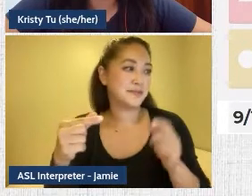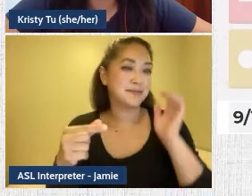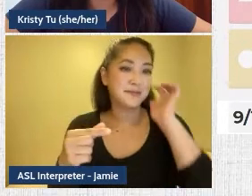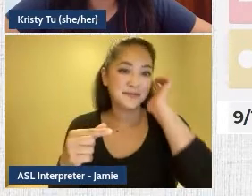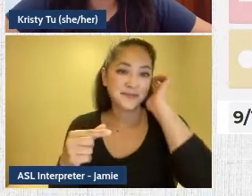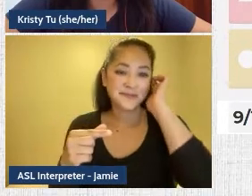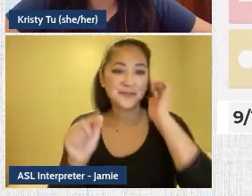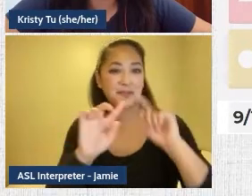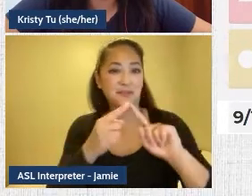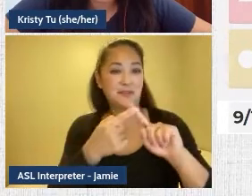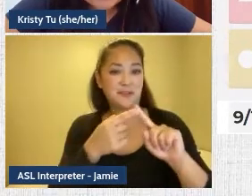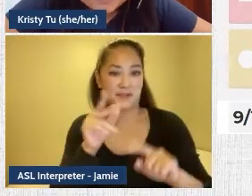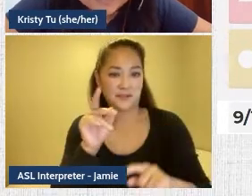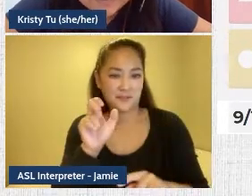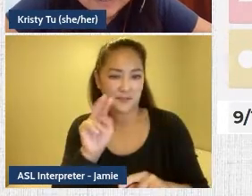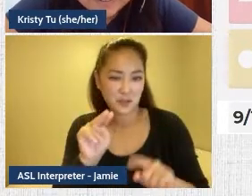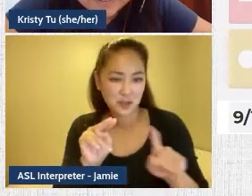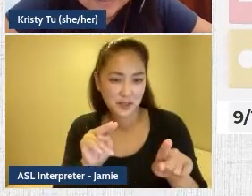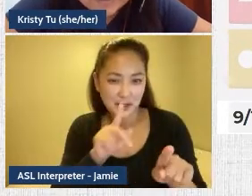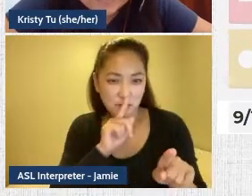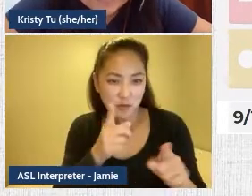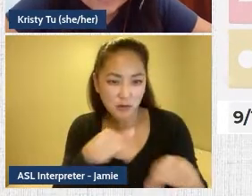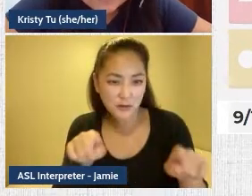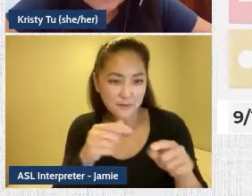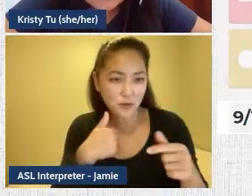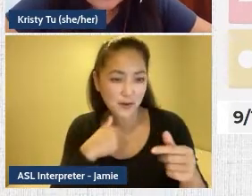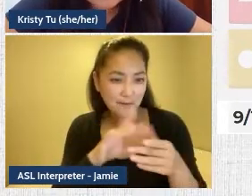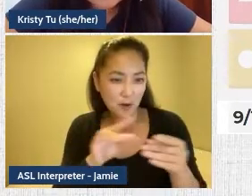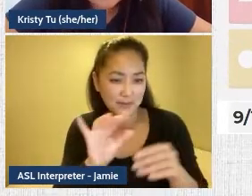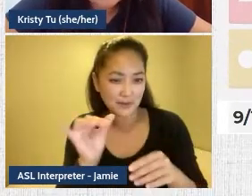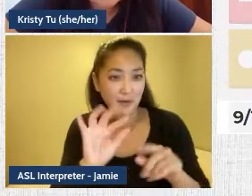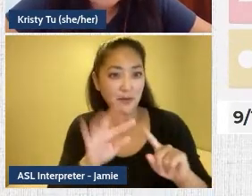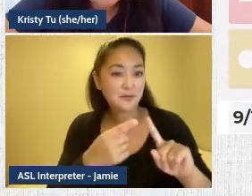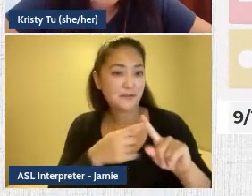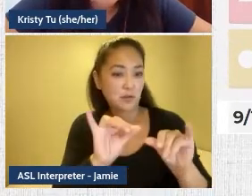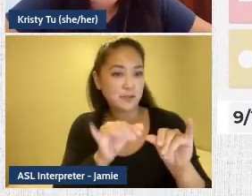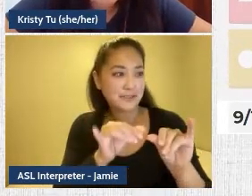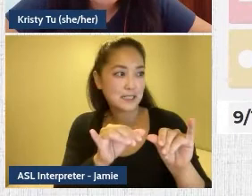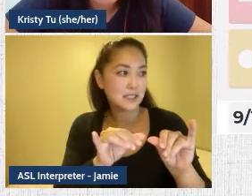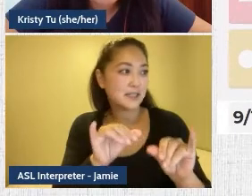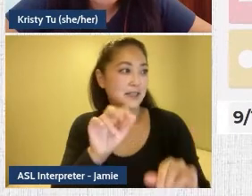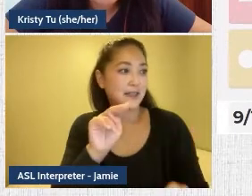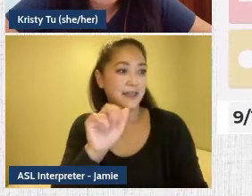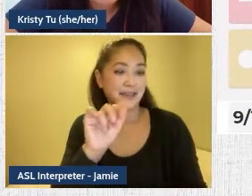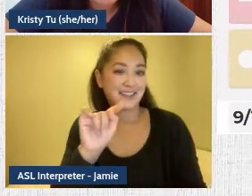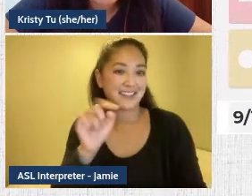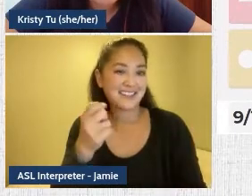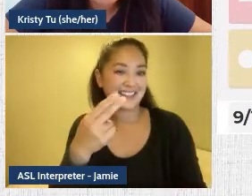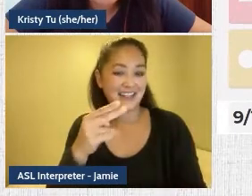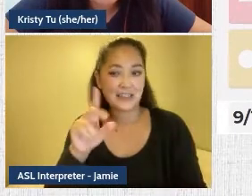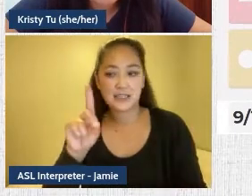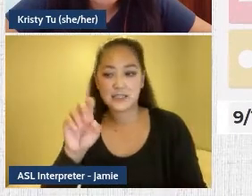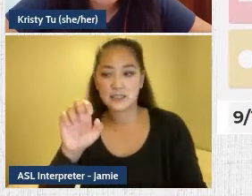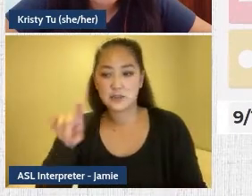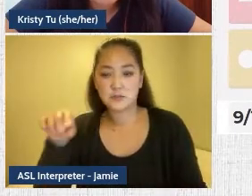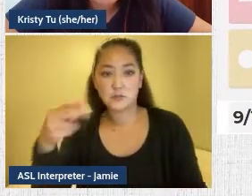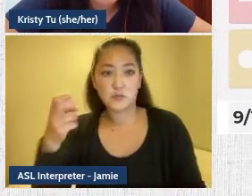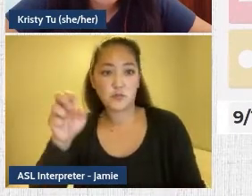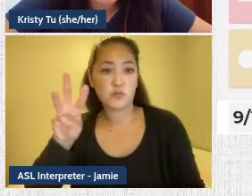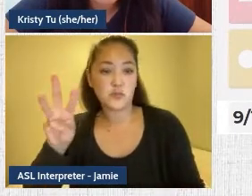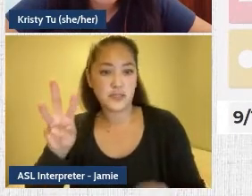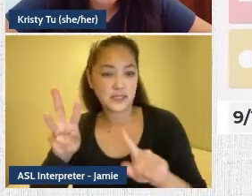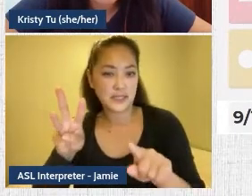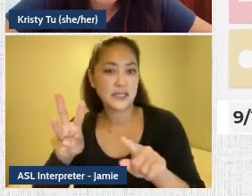first dean? I mean, you probably have some trivia as well, but the first dean of engineering, Nathan Dupuis, was one of the designers of Caruthers